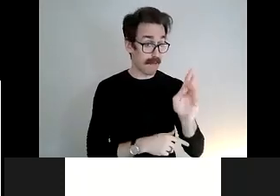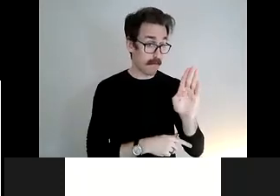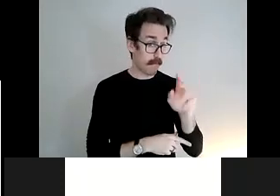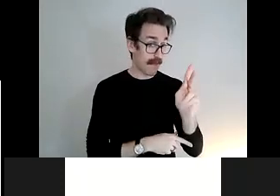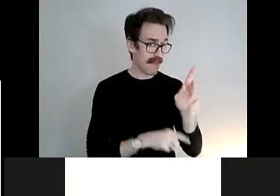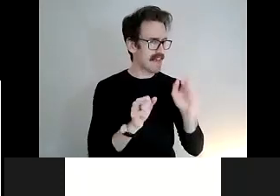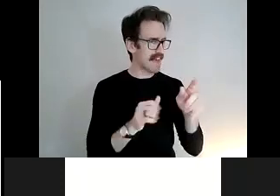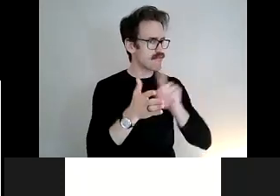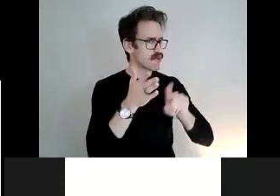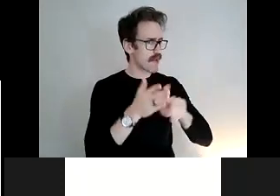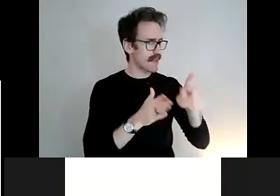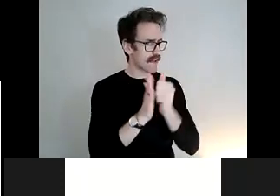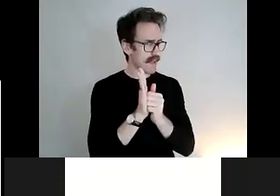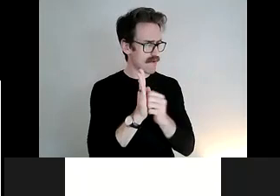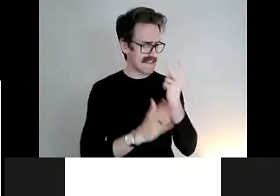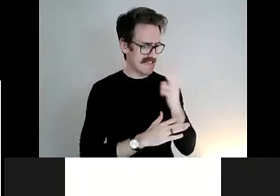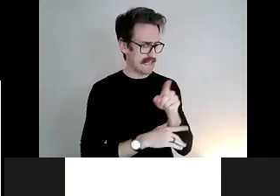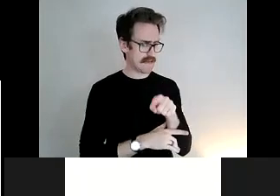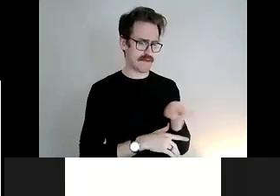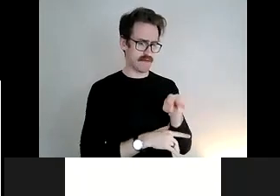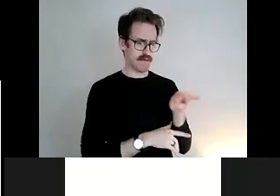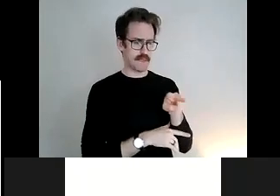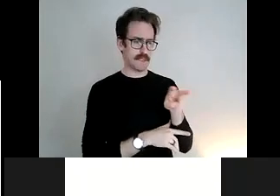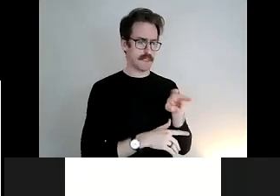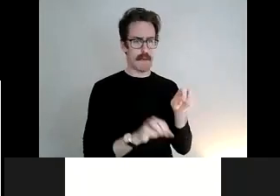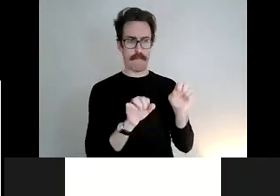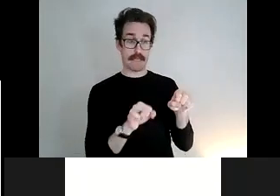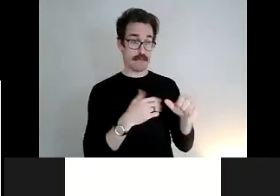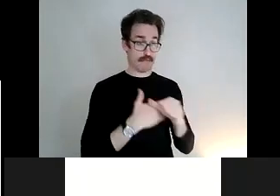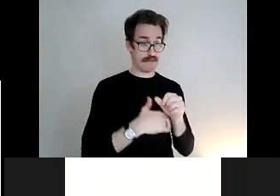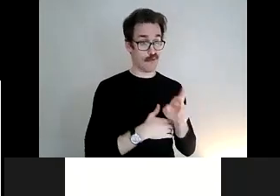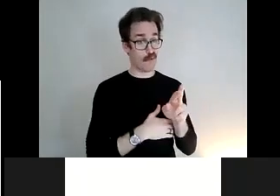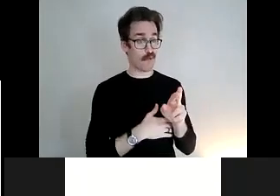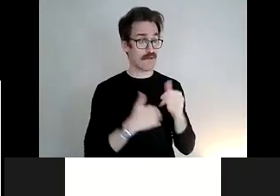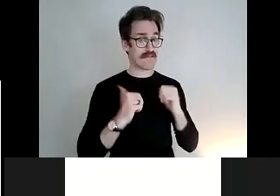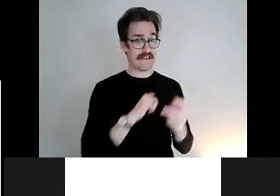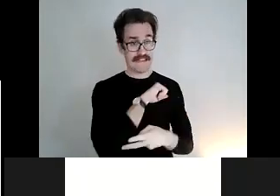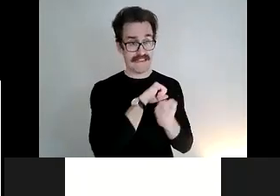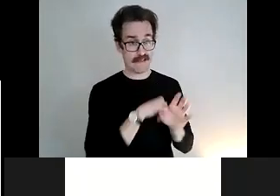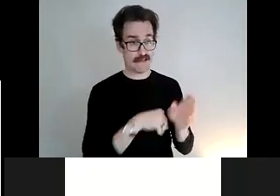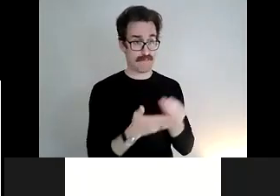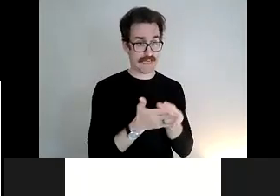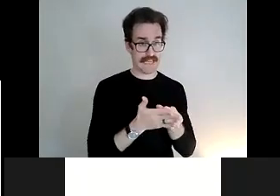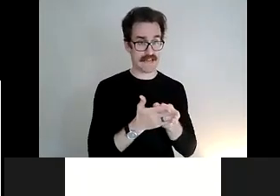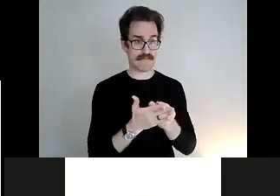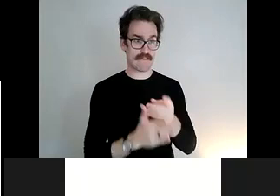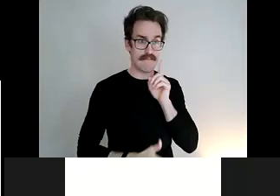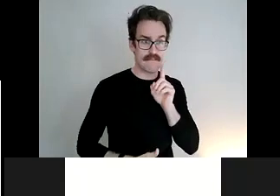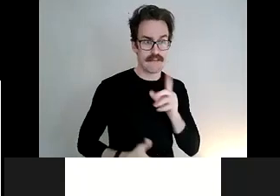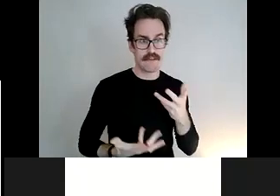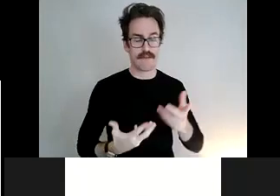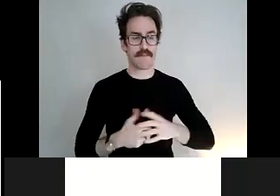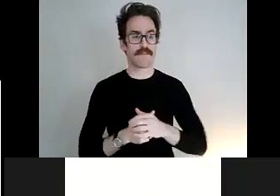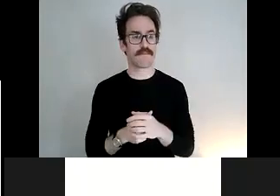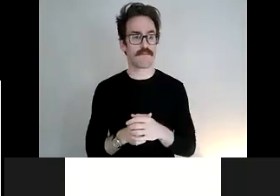person and see whether or not they think there's any risk or concerns or any fraud, for instance. The bank has the ability, and I'm not saying they will, not